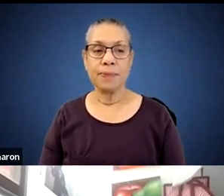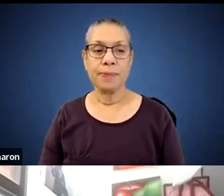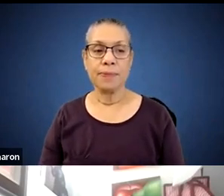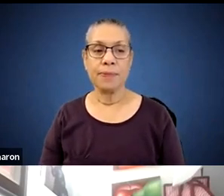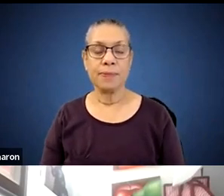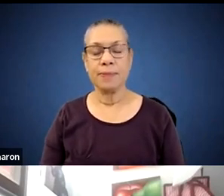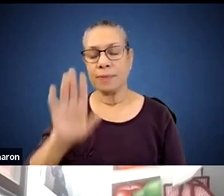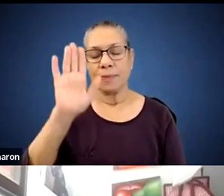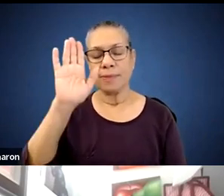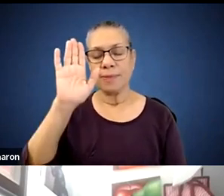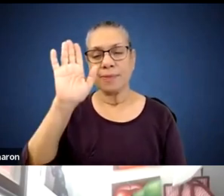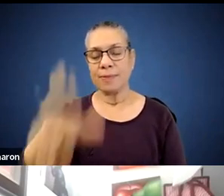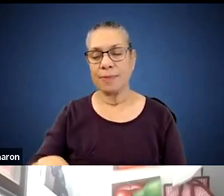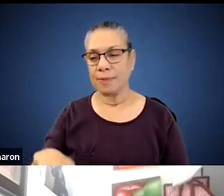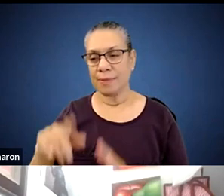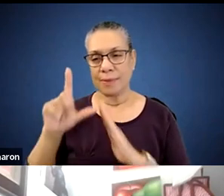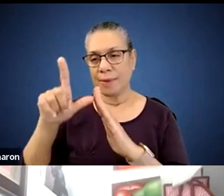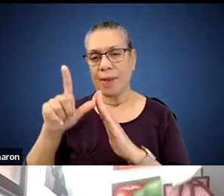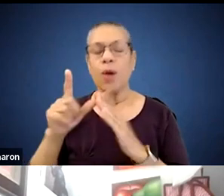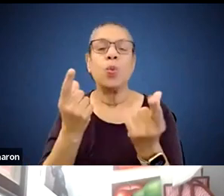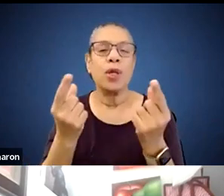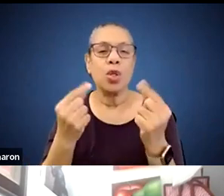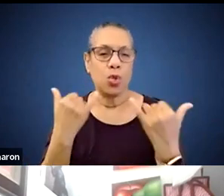you know I will ask what steps are you taking proactively